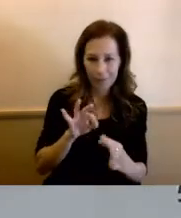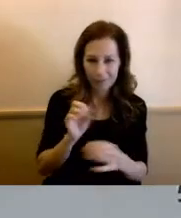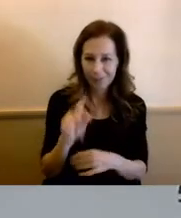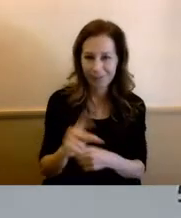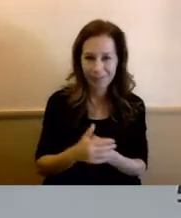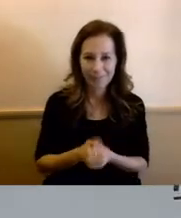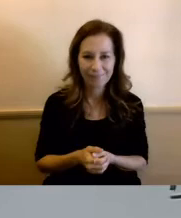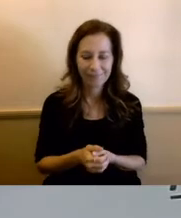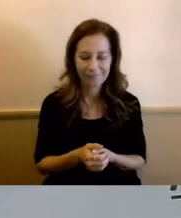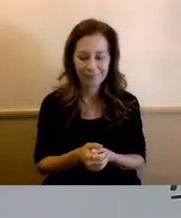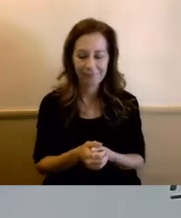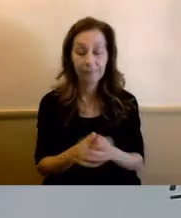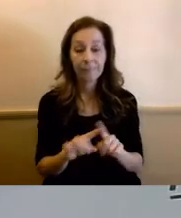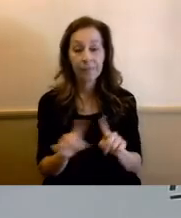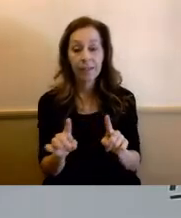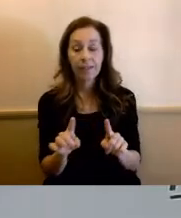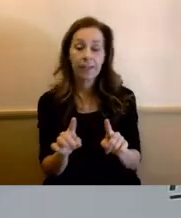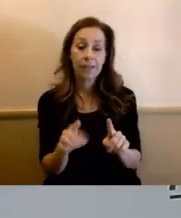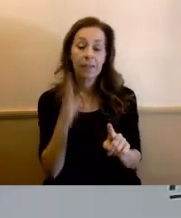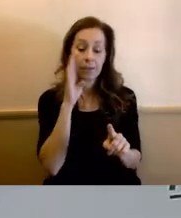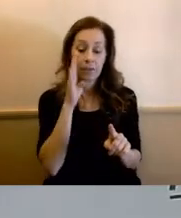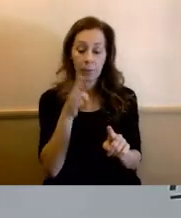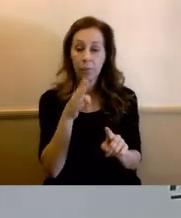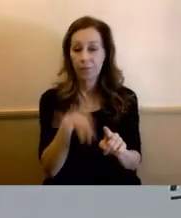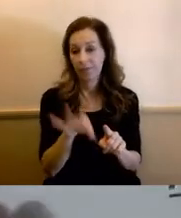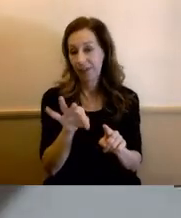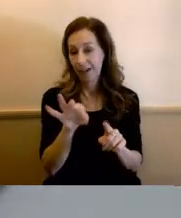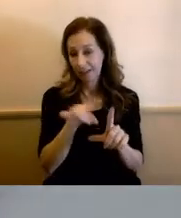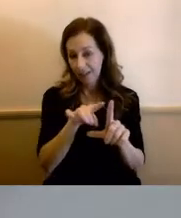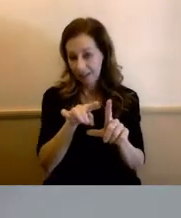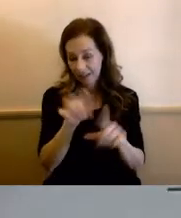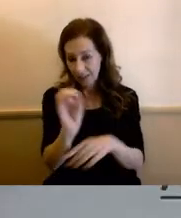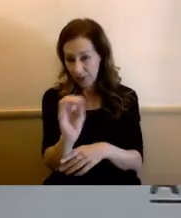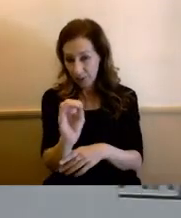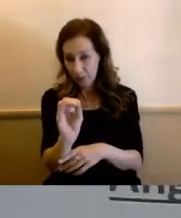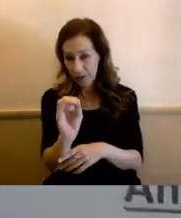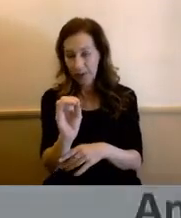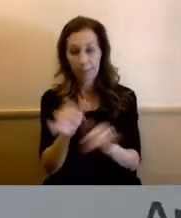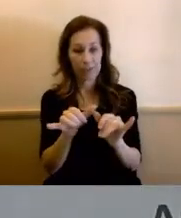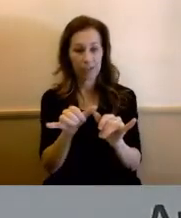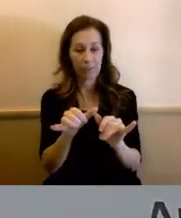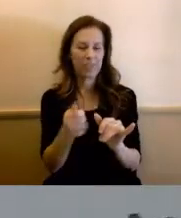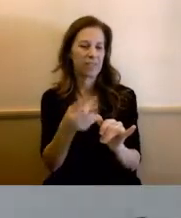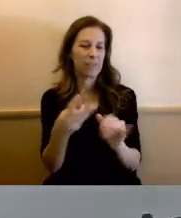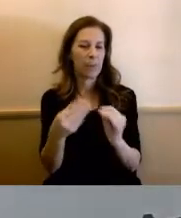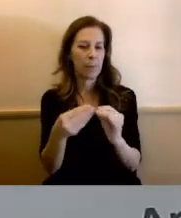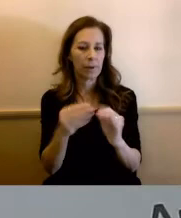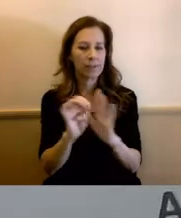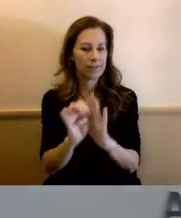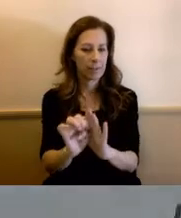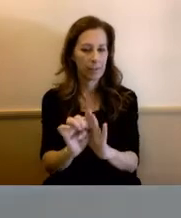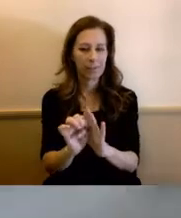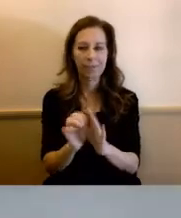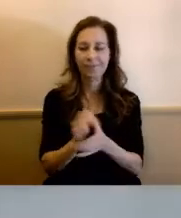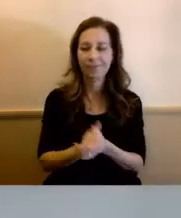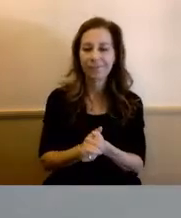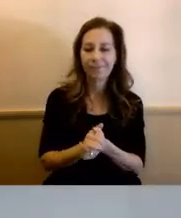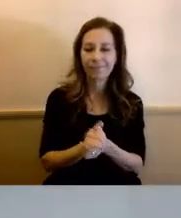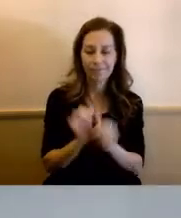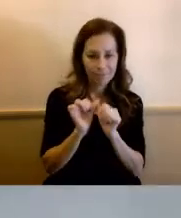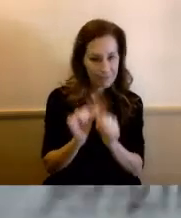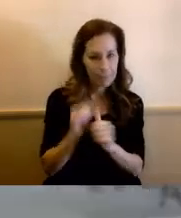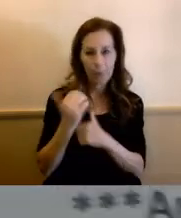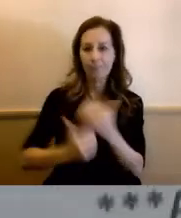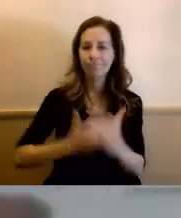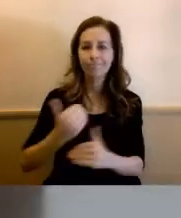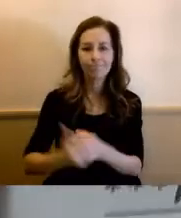But we're going to be finding those degrees measurements in a couple more examples. Alright, let's keep going.